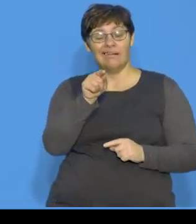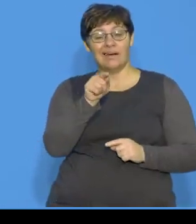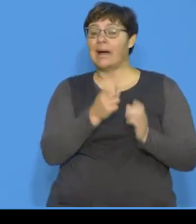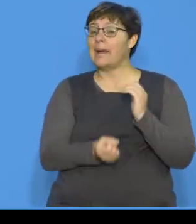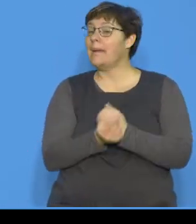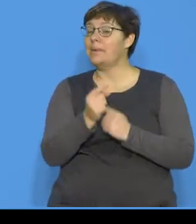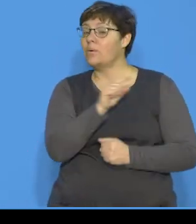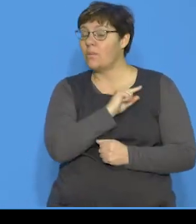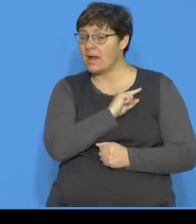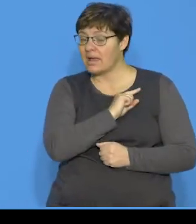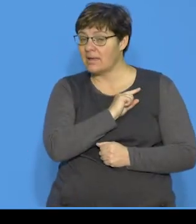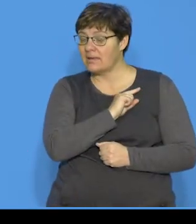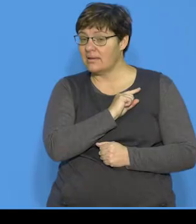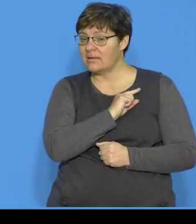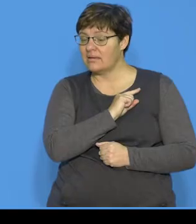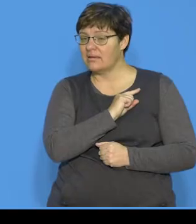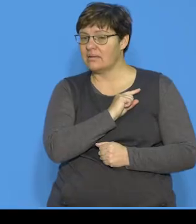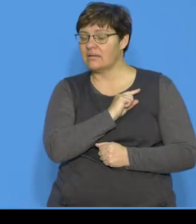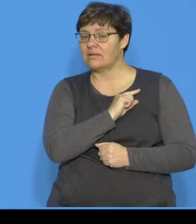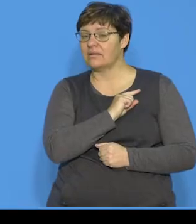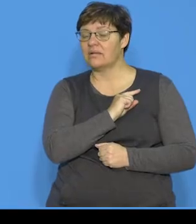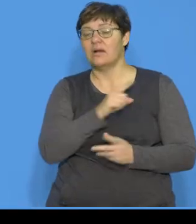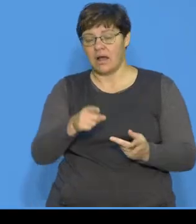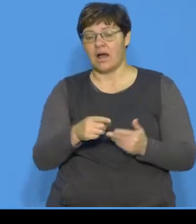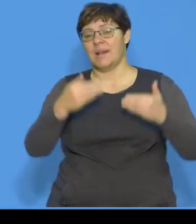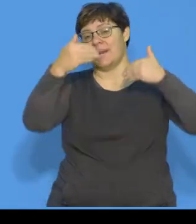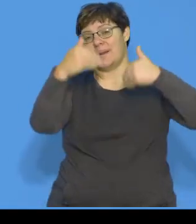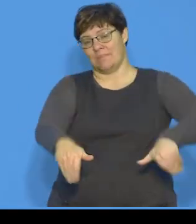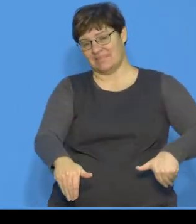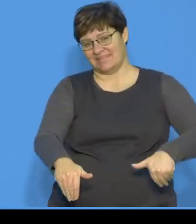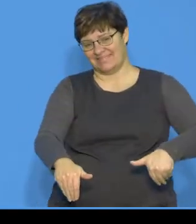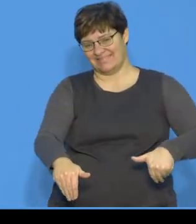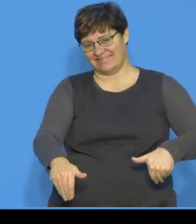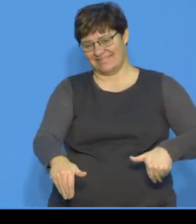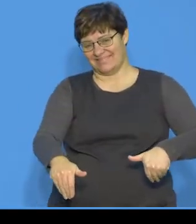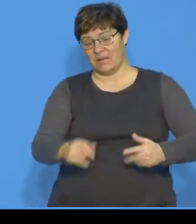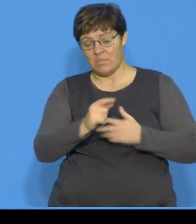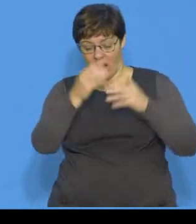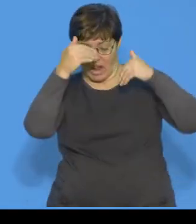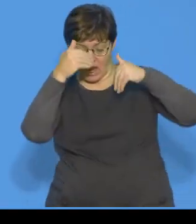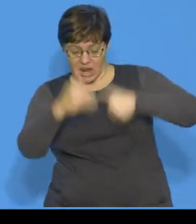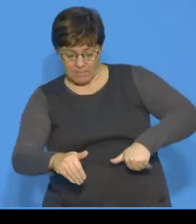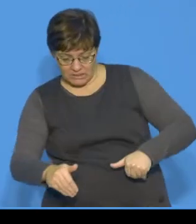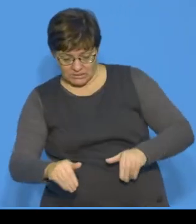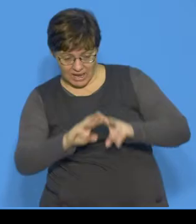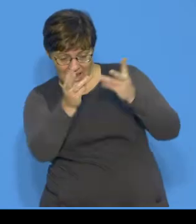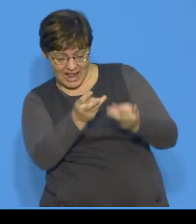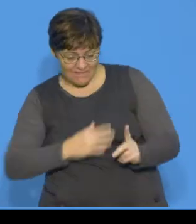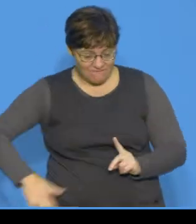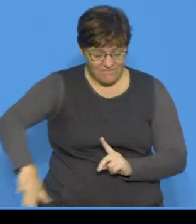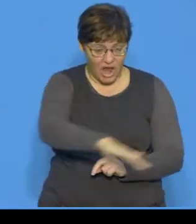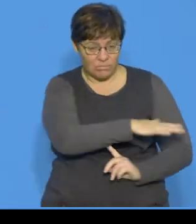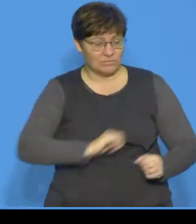by limiting factors. So when there are limiting factors in the